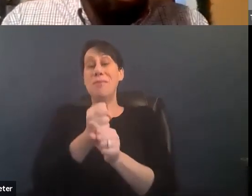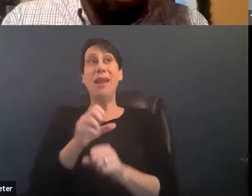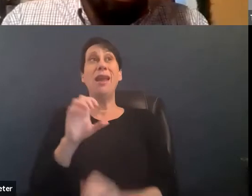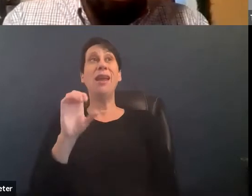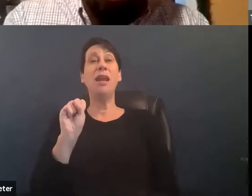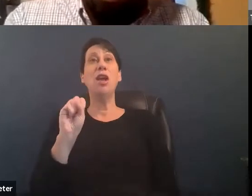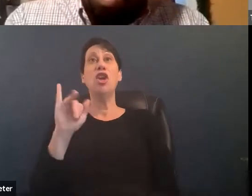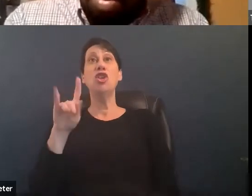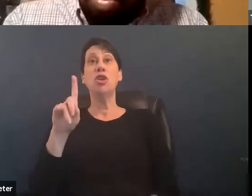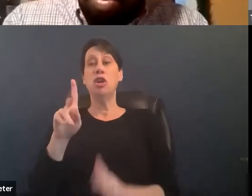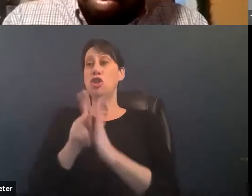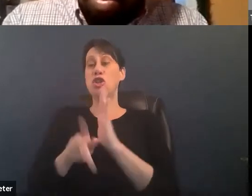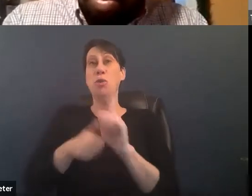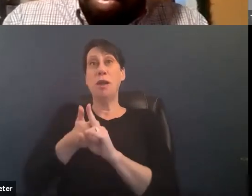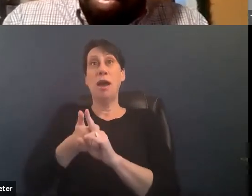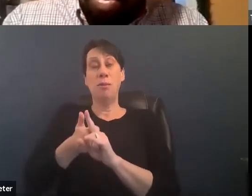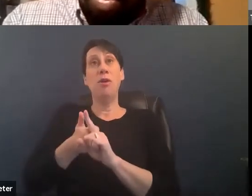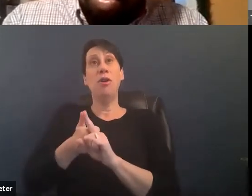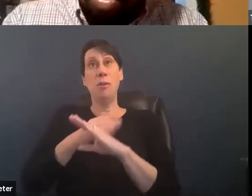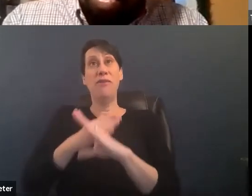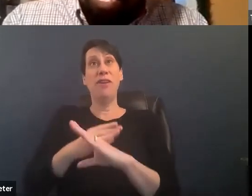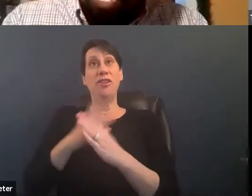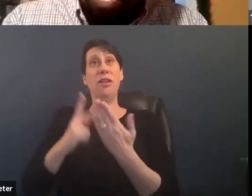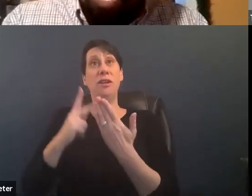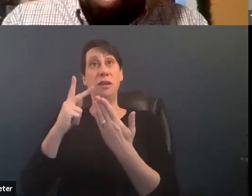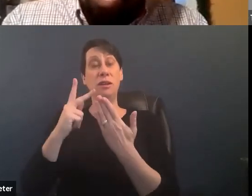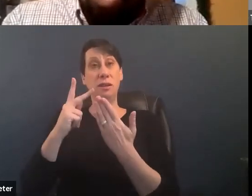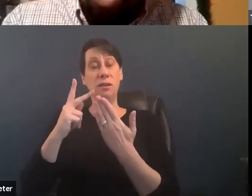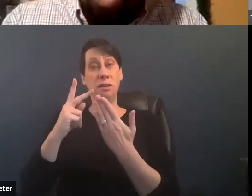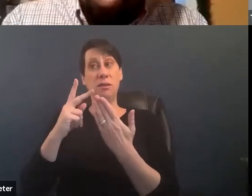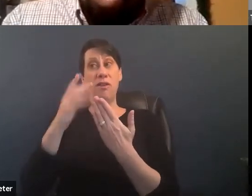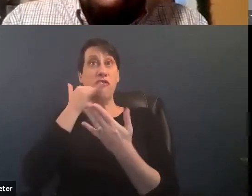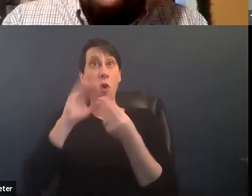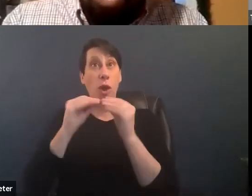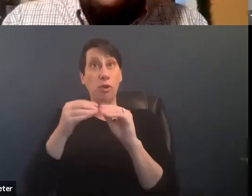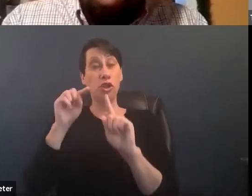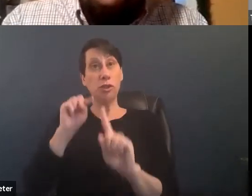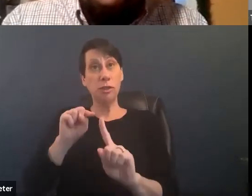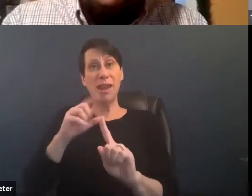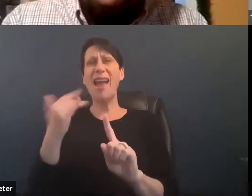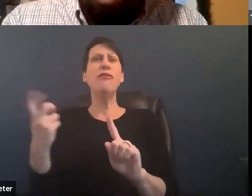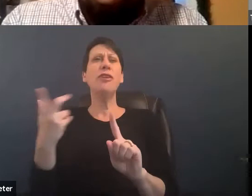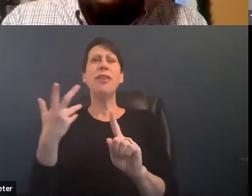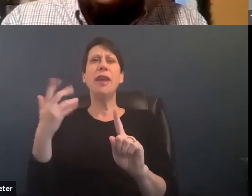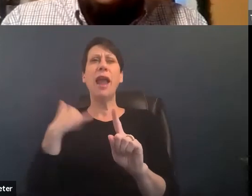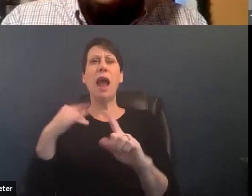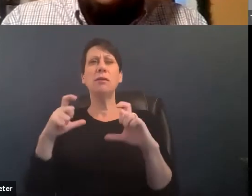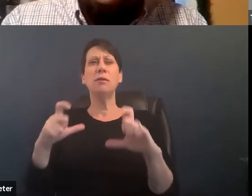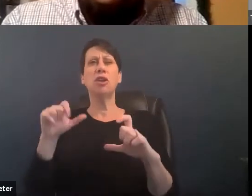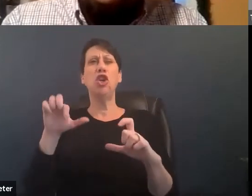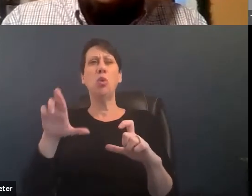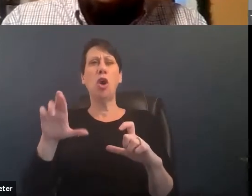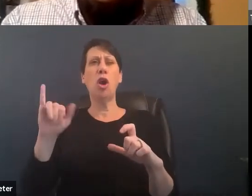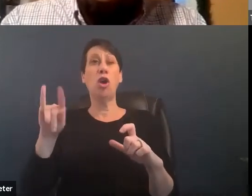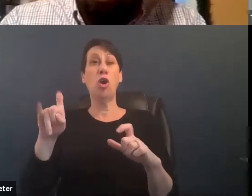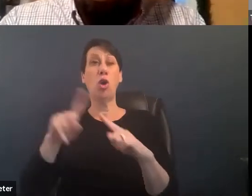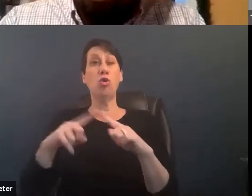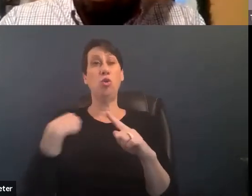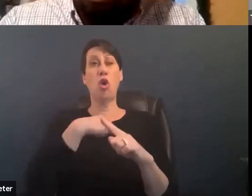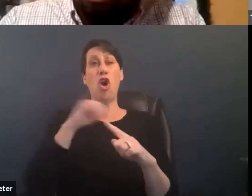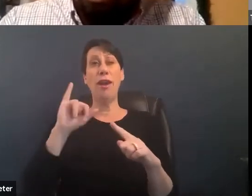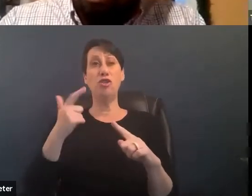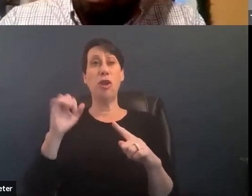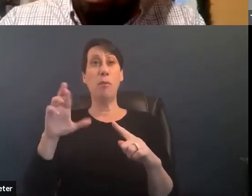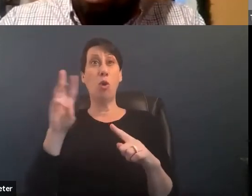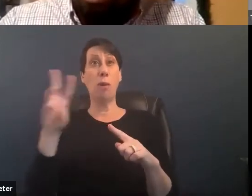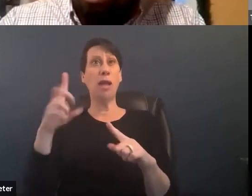the suicide prevention phone numbers, our crisis phone number, and everything has a QR code to our Instagram or to our